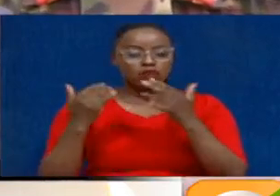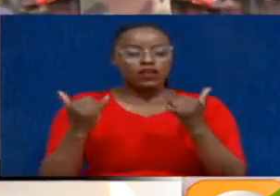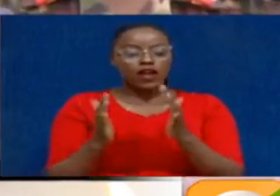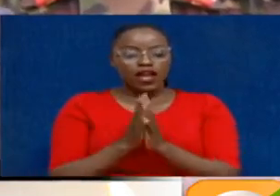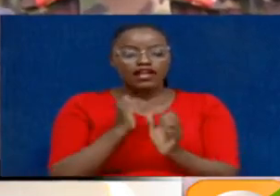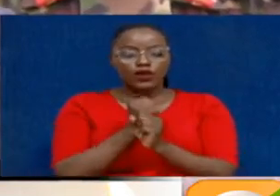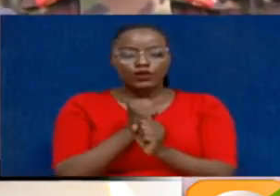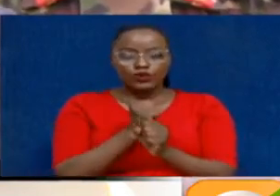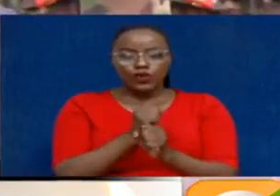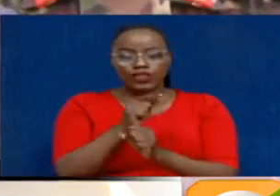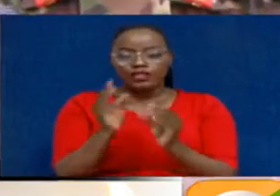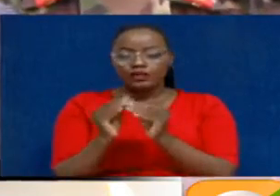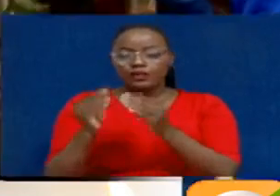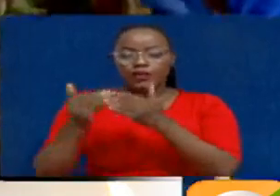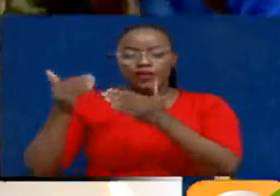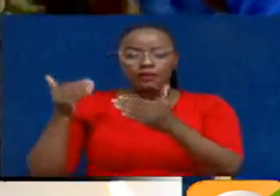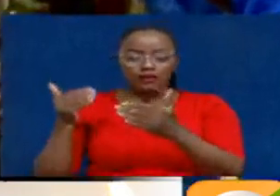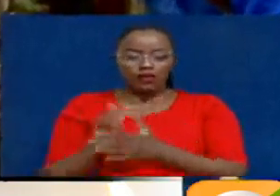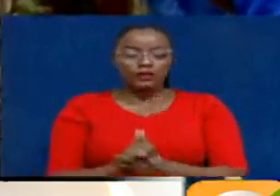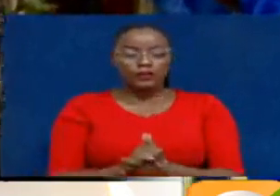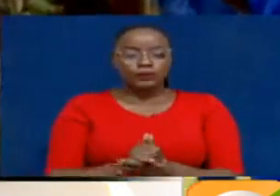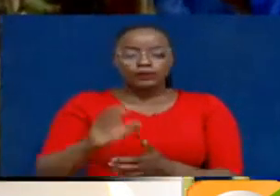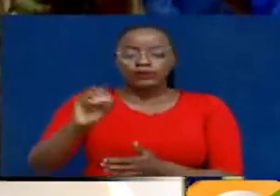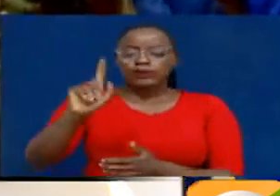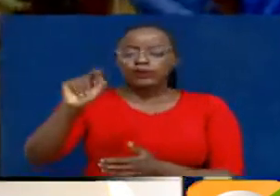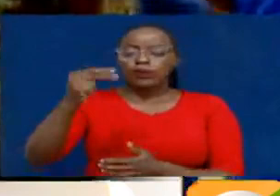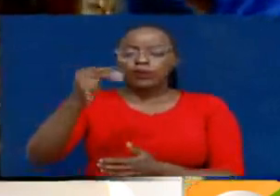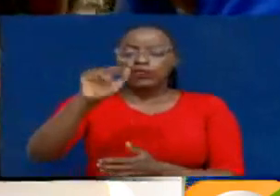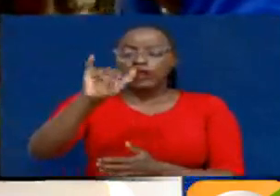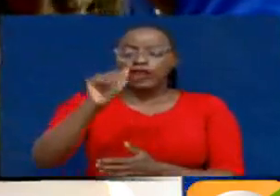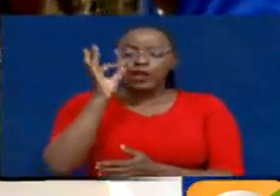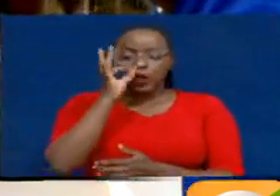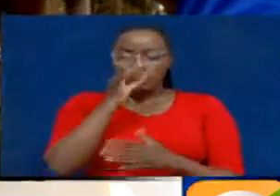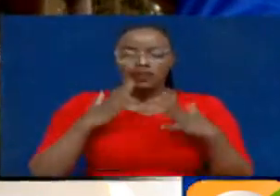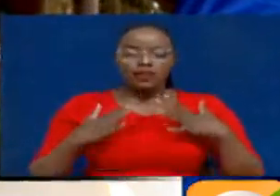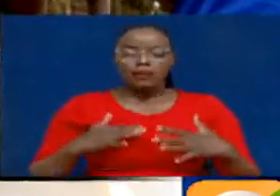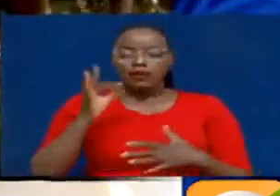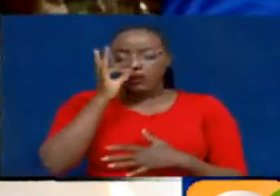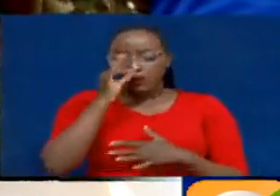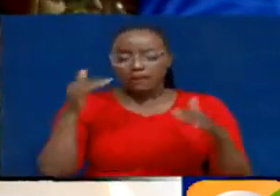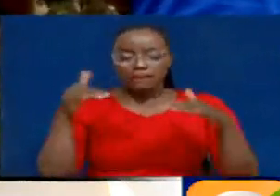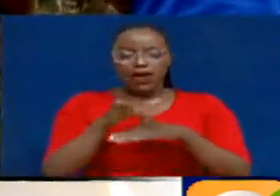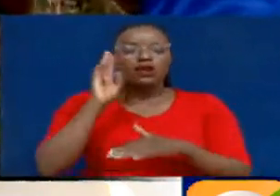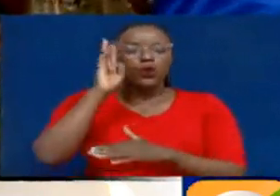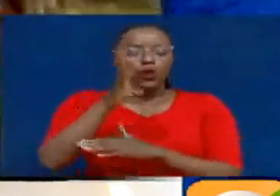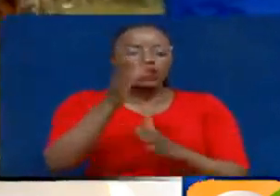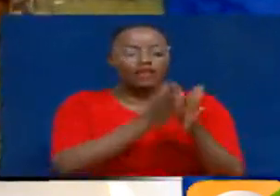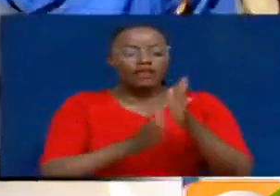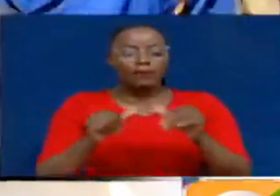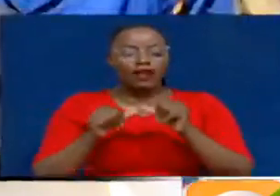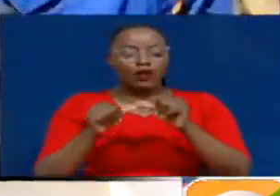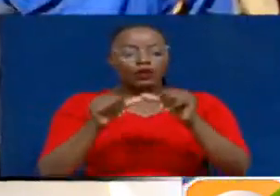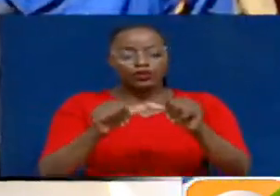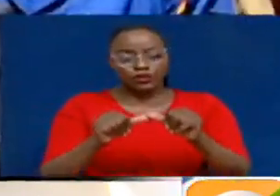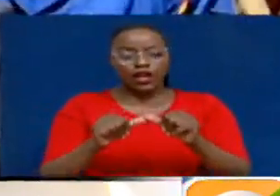has conducted such events in the past. Huko Othaya katika kaunti ya Nyeri, ambapo mwili wake Rais Kibaki utazikwa, mipango bado